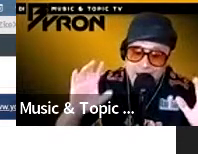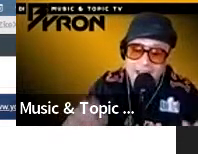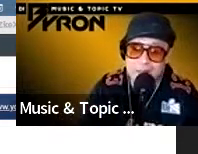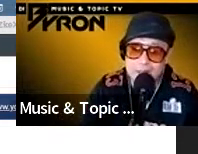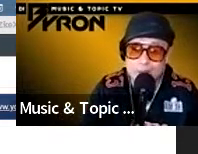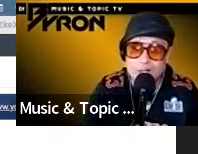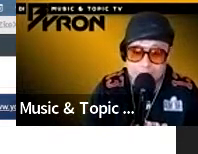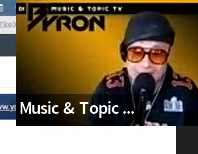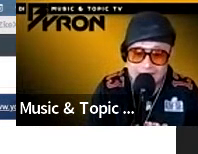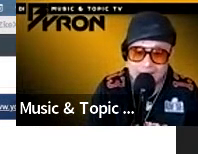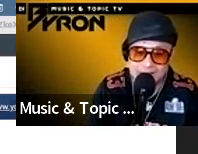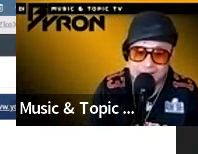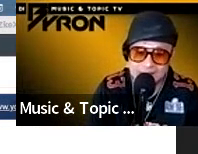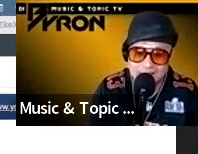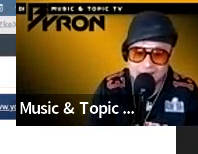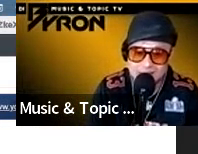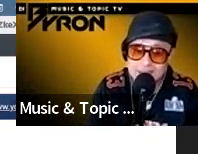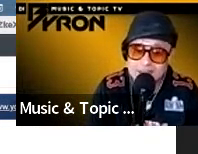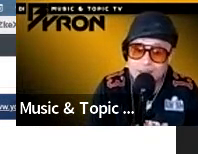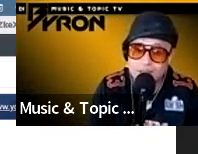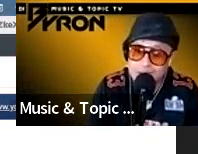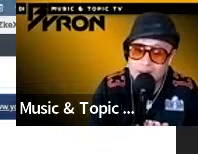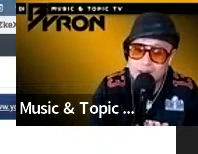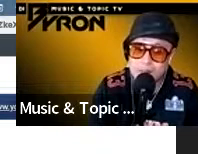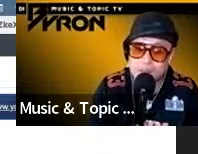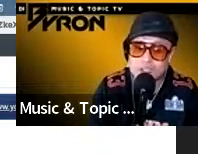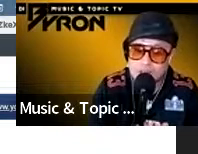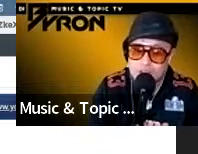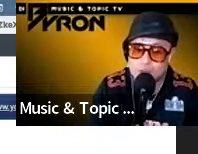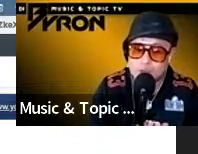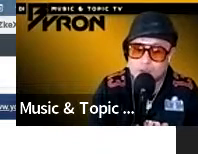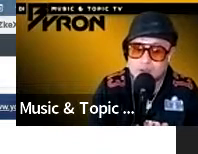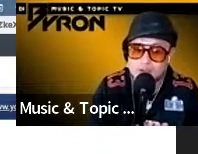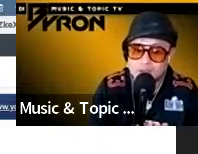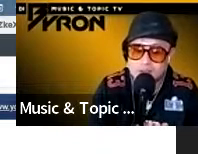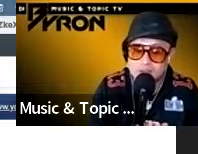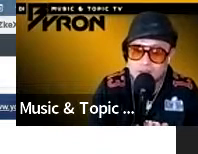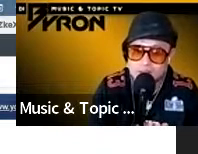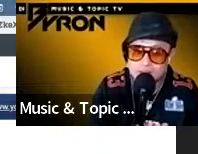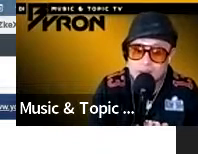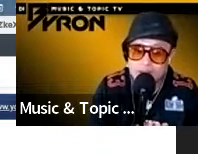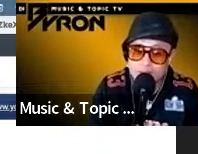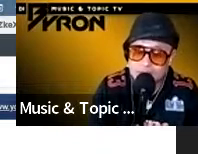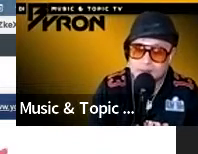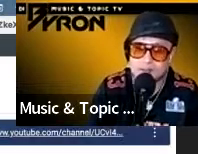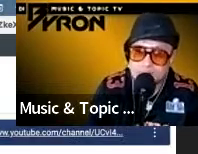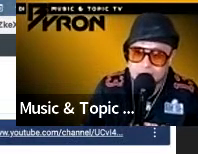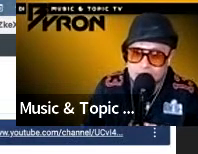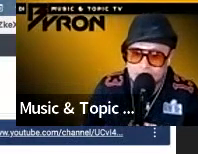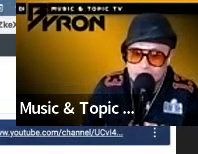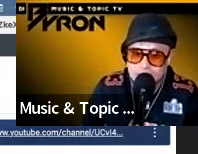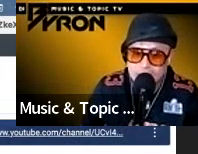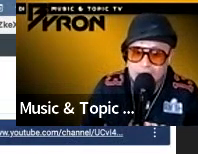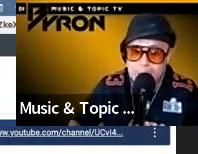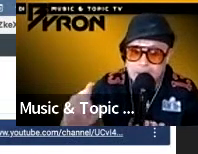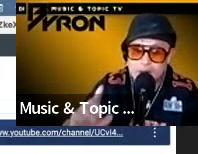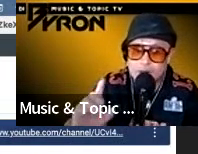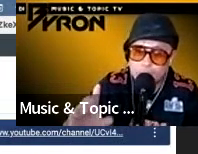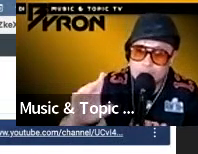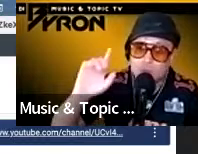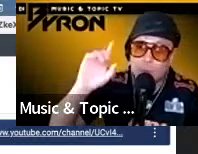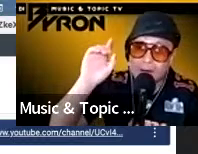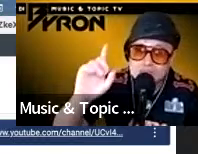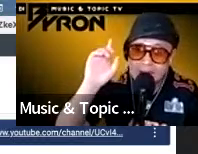Sino nakakalam dito ng Met Gala? That's a very prestigious event